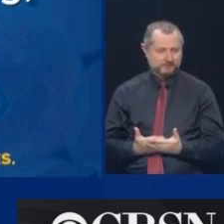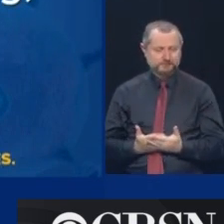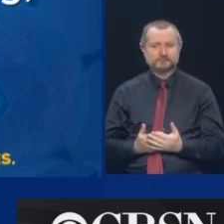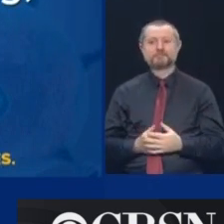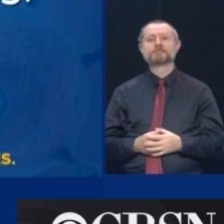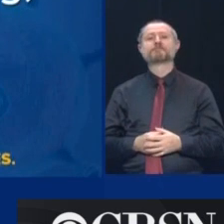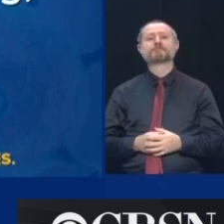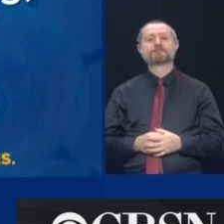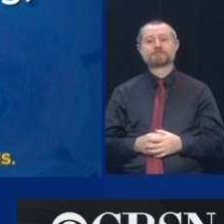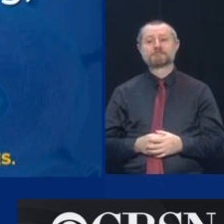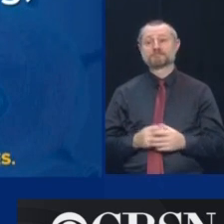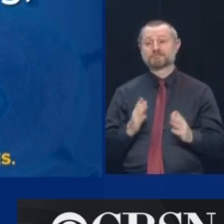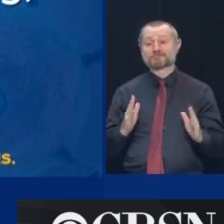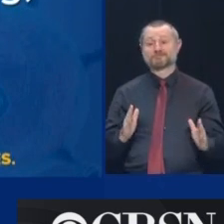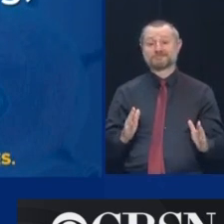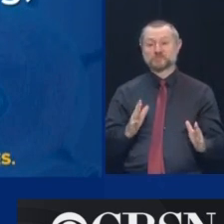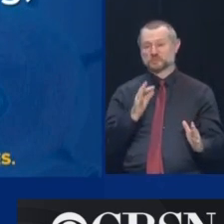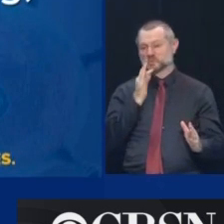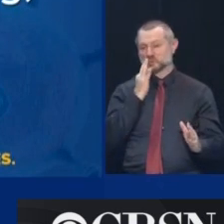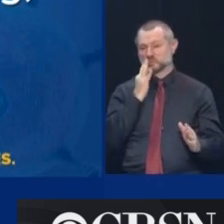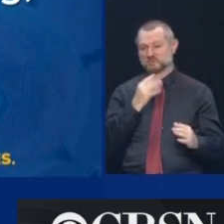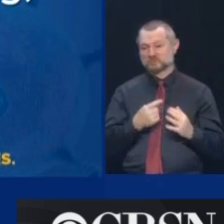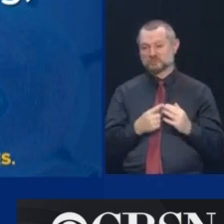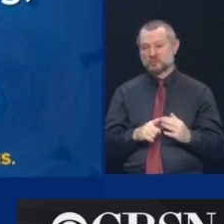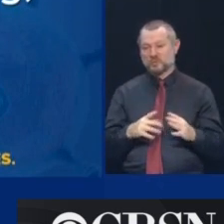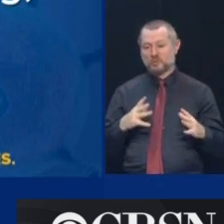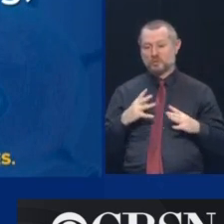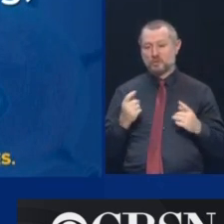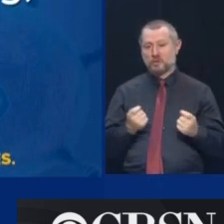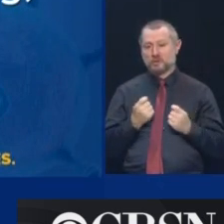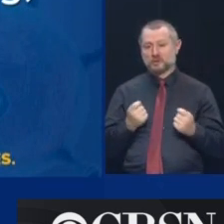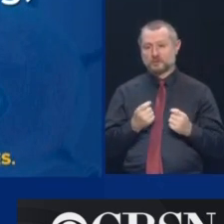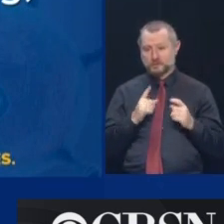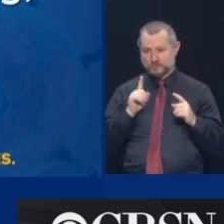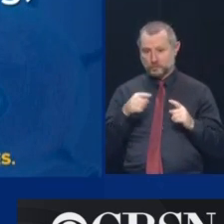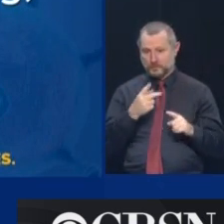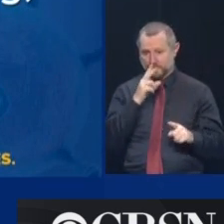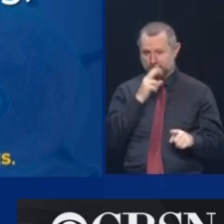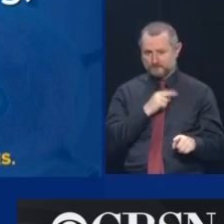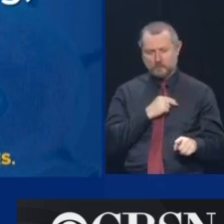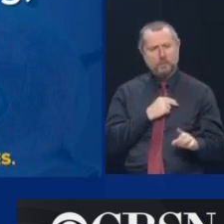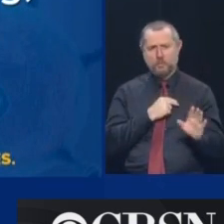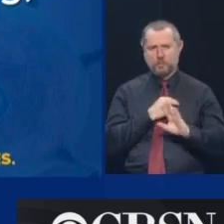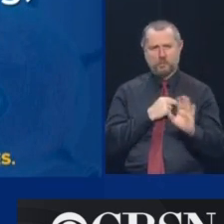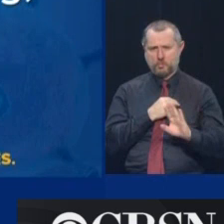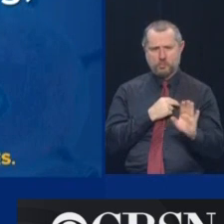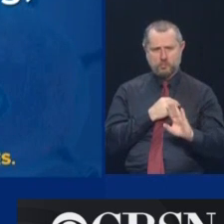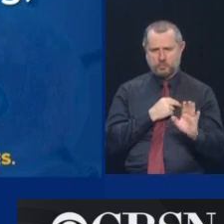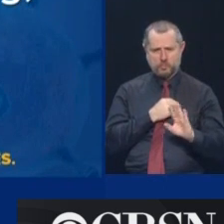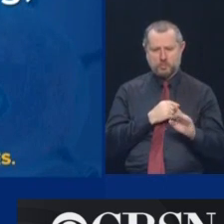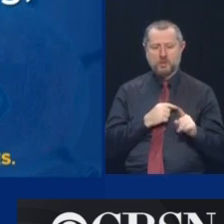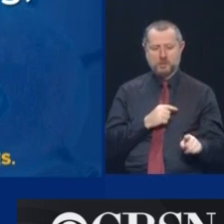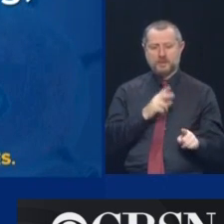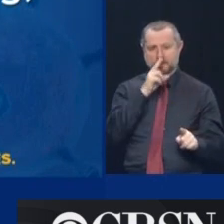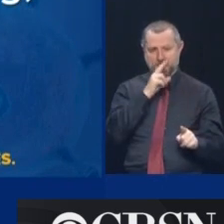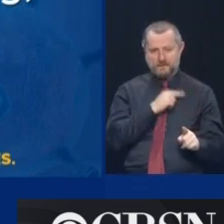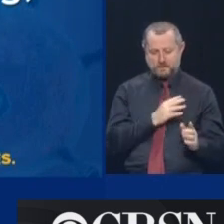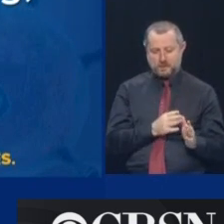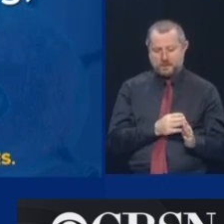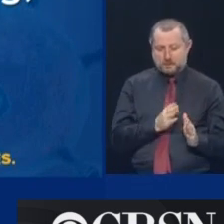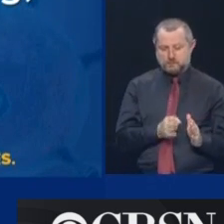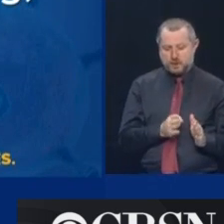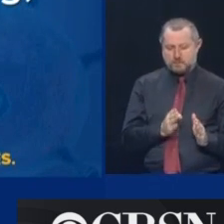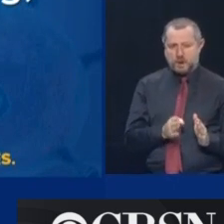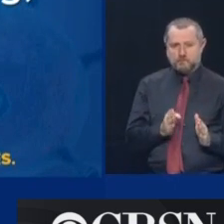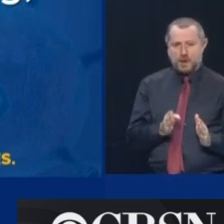We're entering the holiday season. It's not really just about Thanksgiving. It's the holiday season.